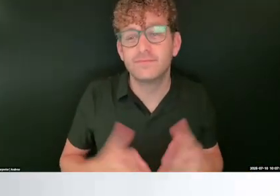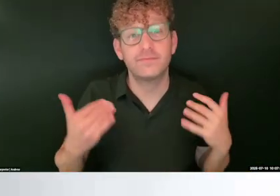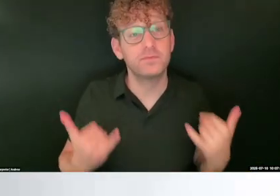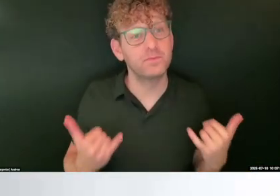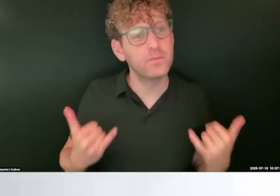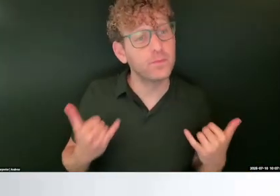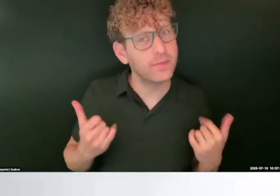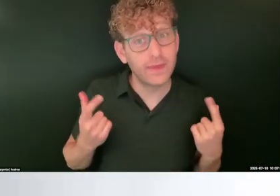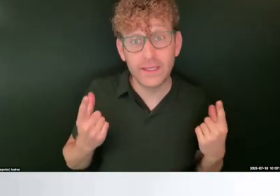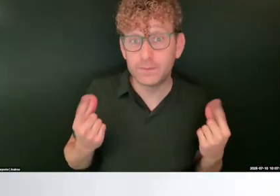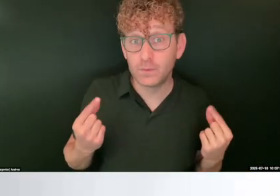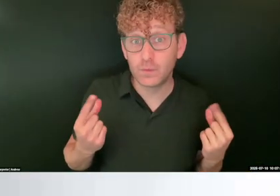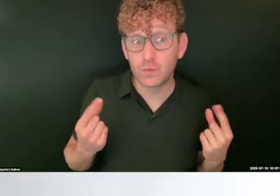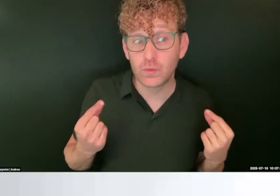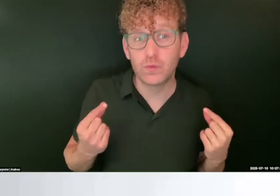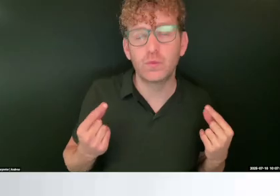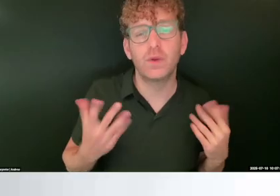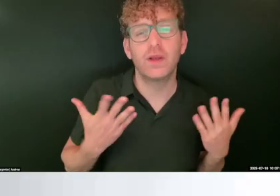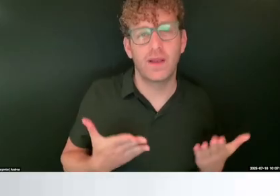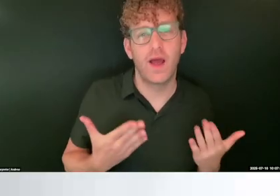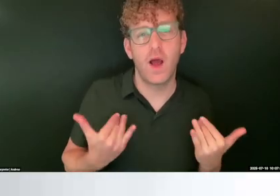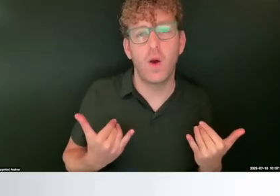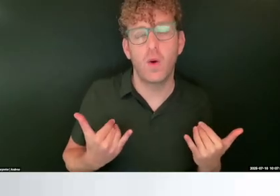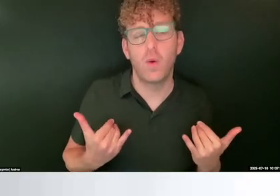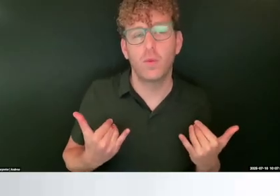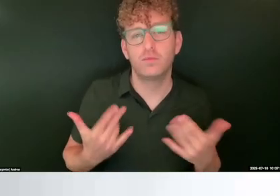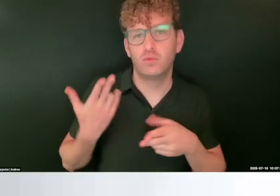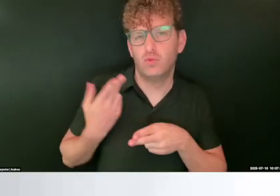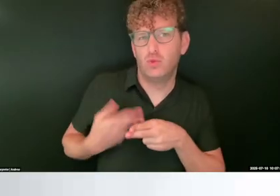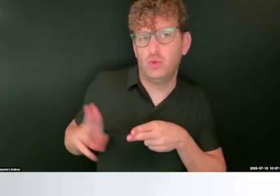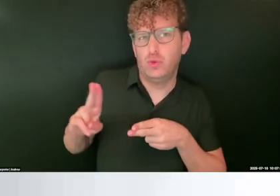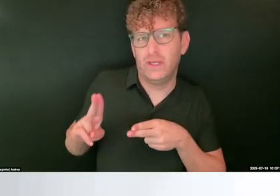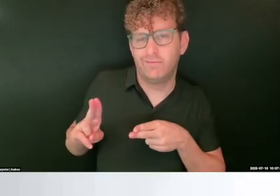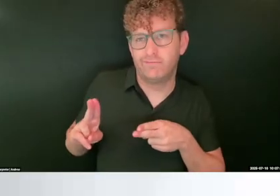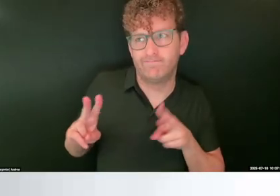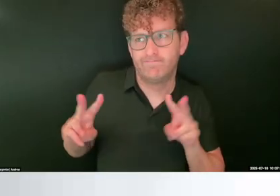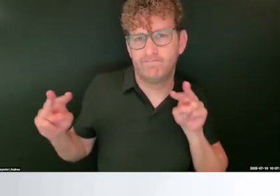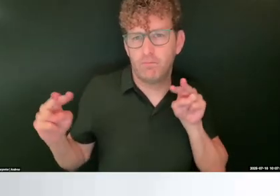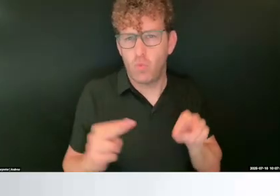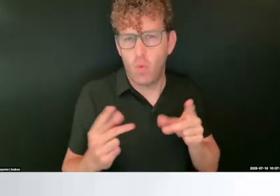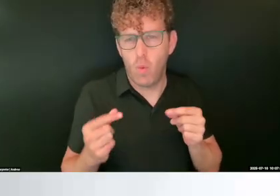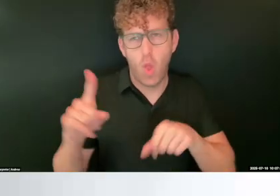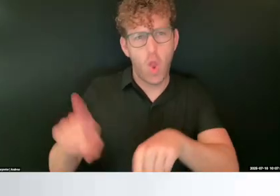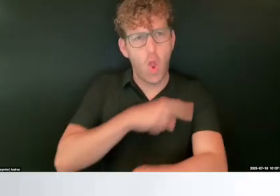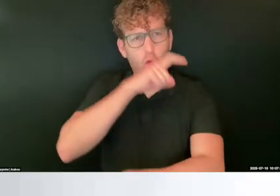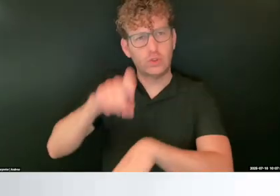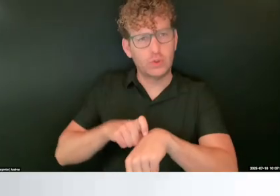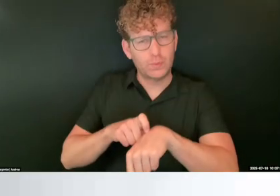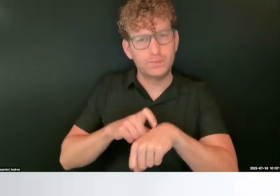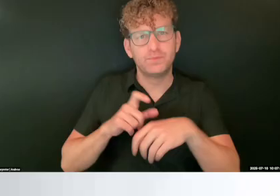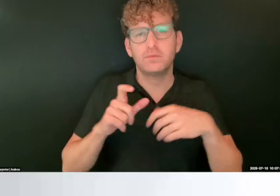Now we are going to move into giving a brief insight into the long-term strategy for individual and